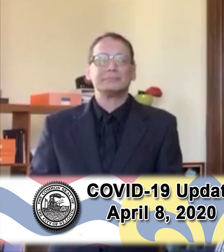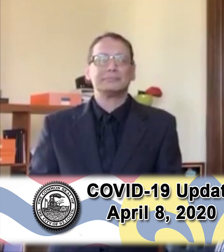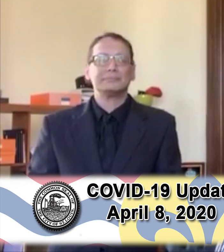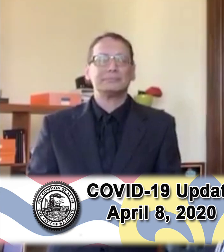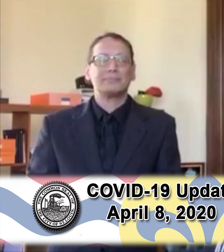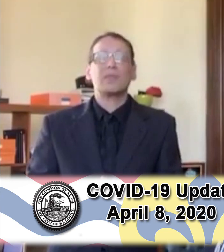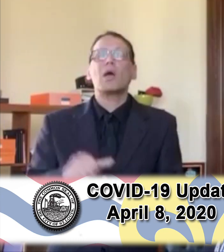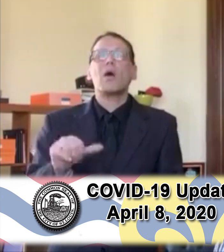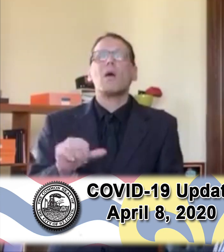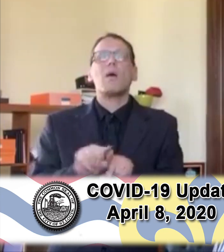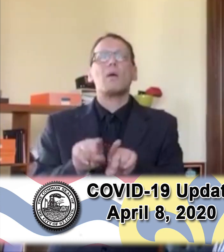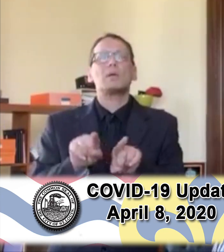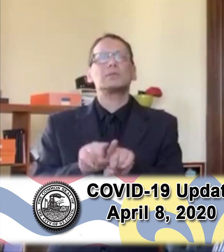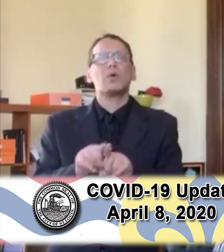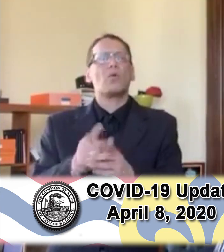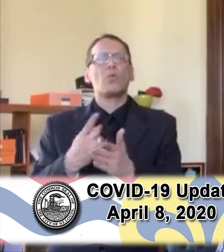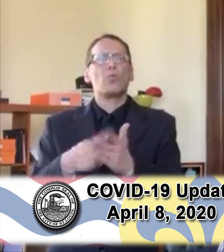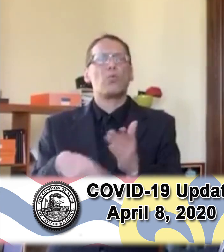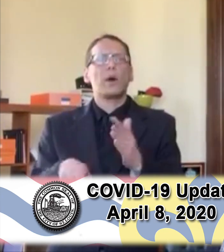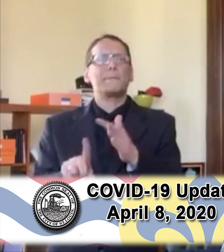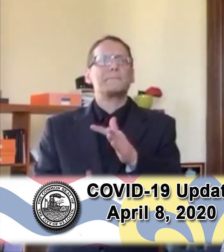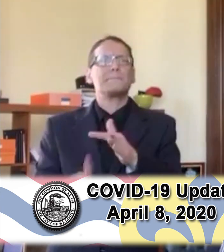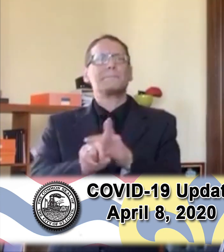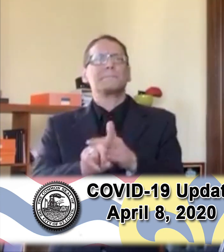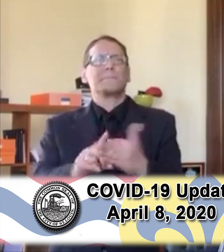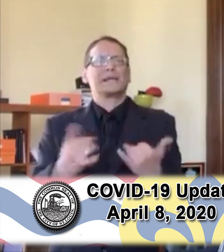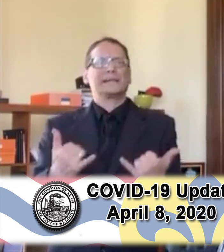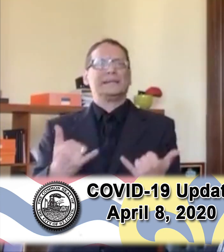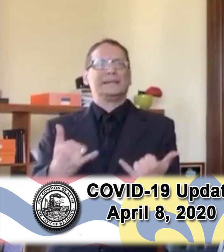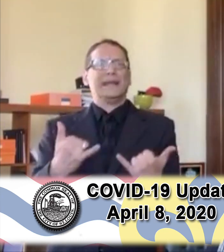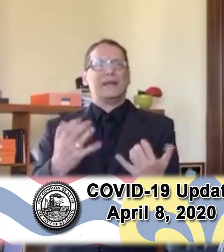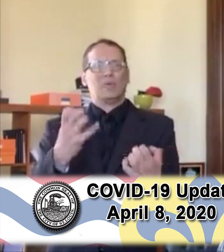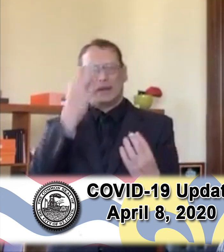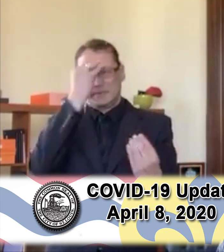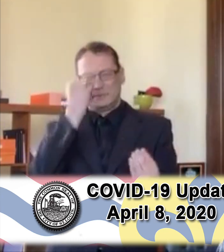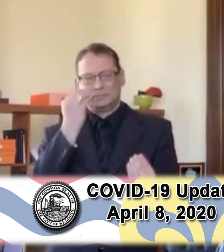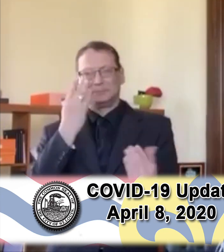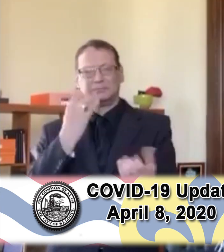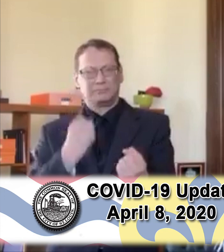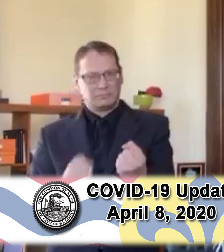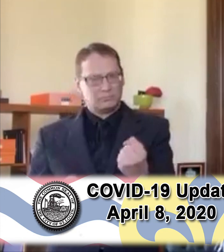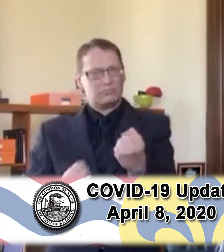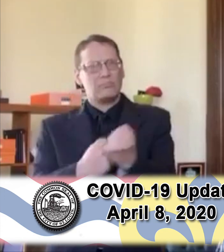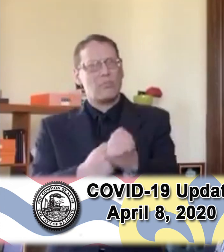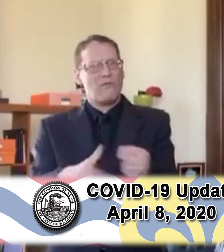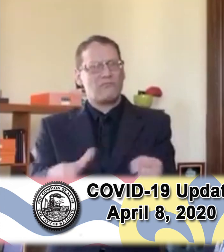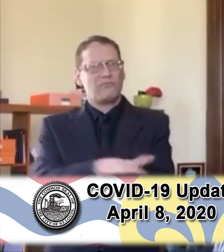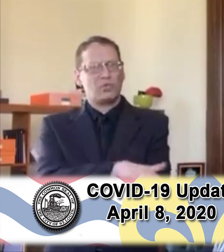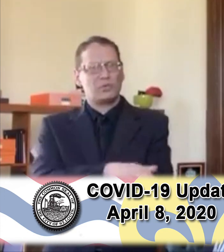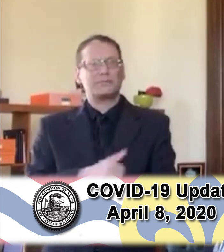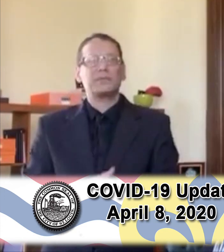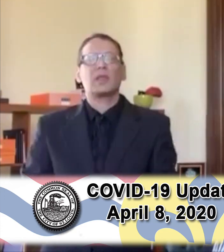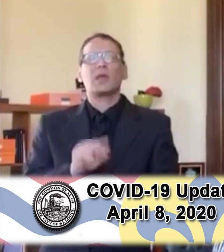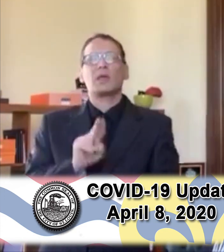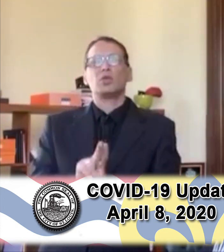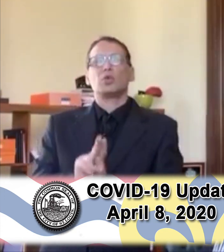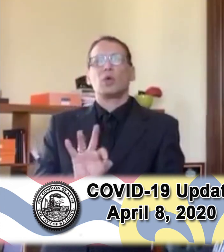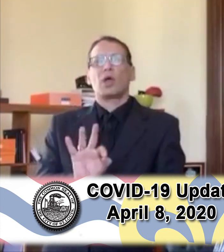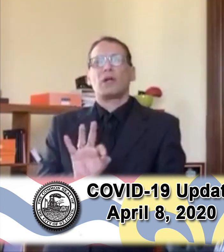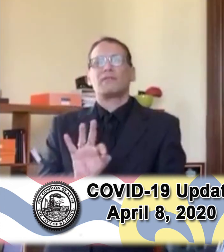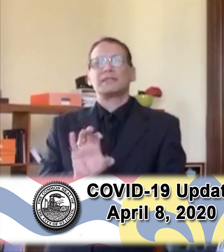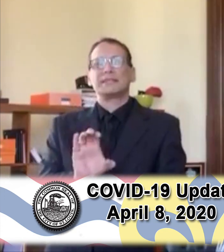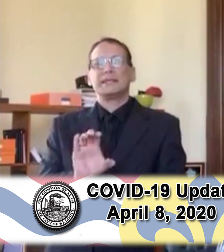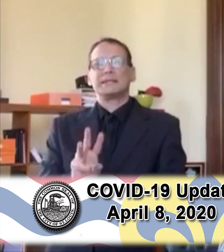of the other things that has come out today that I want to give my full endorsement of is the UFCW,